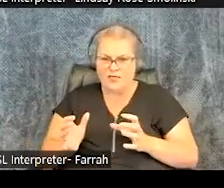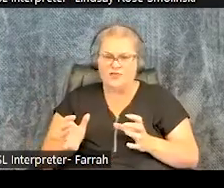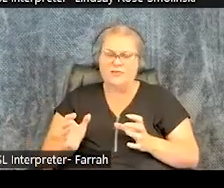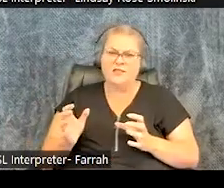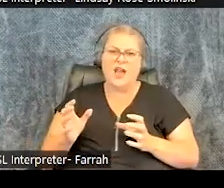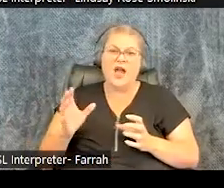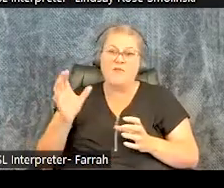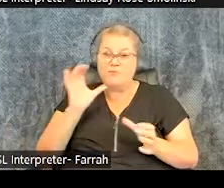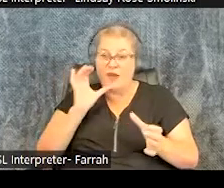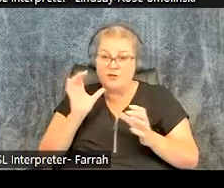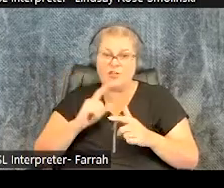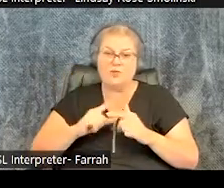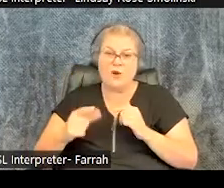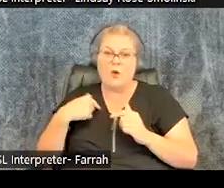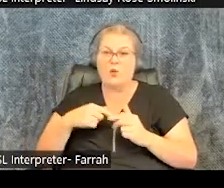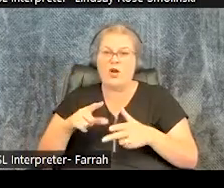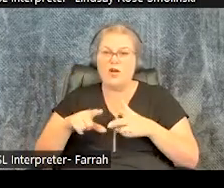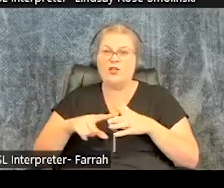call the low-hanging fruit.